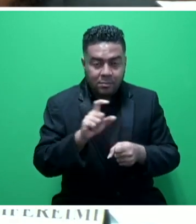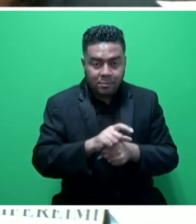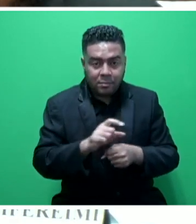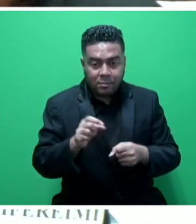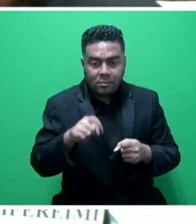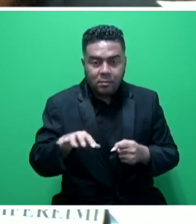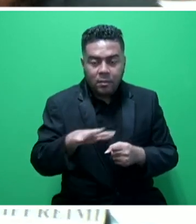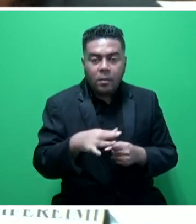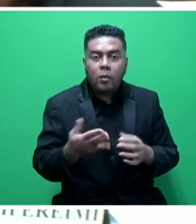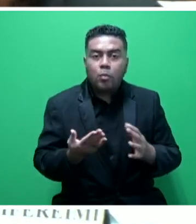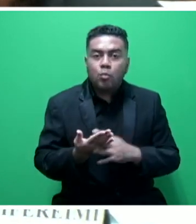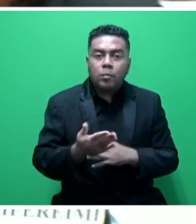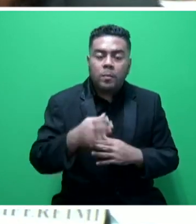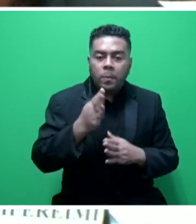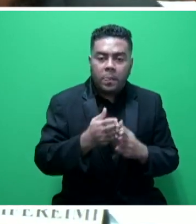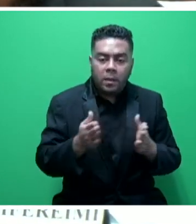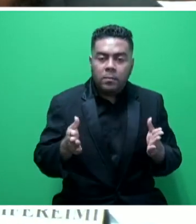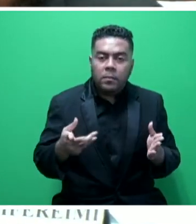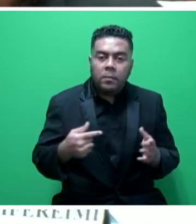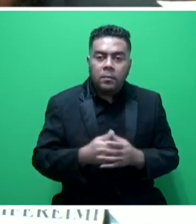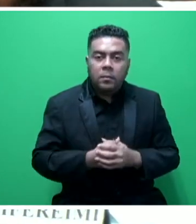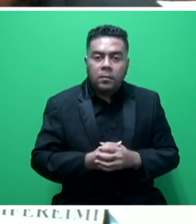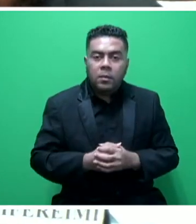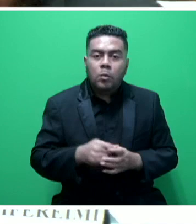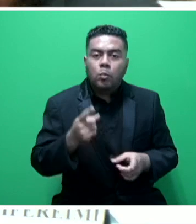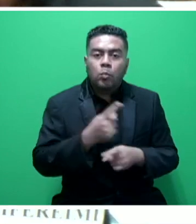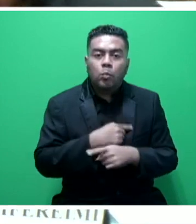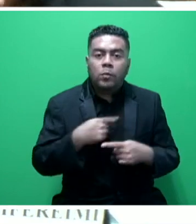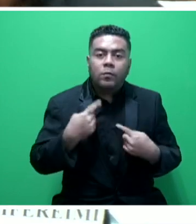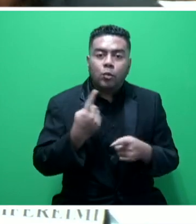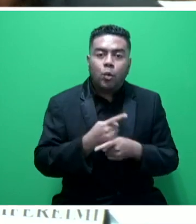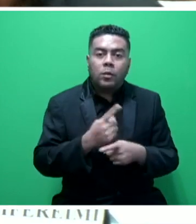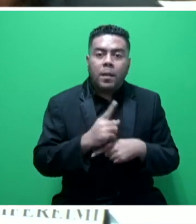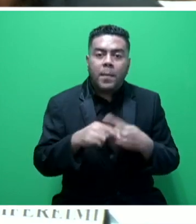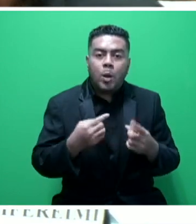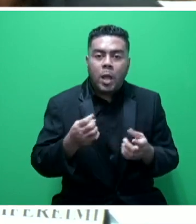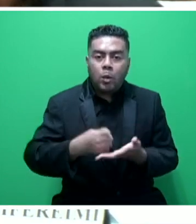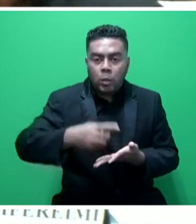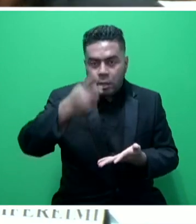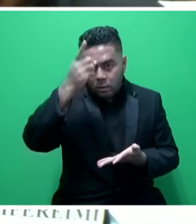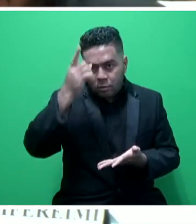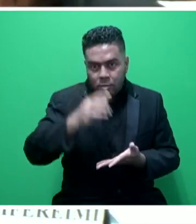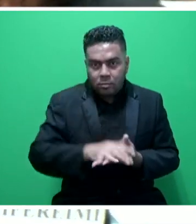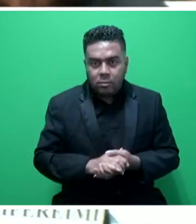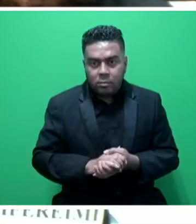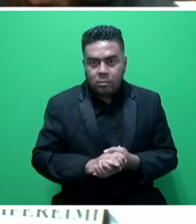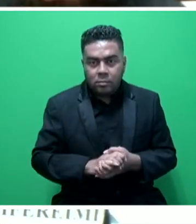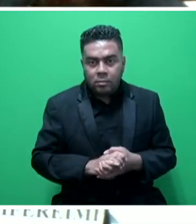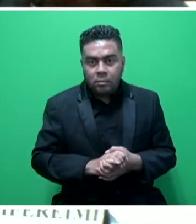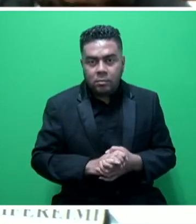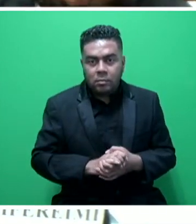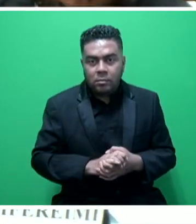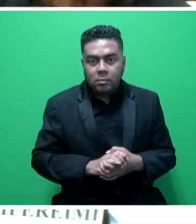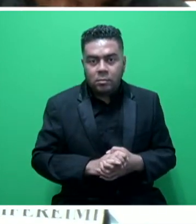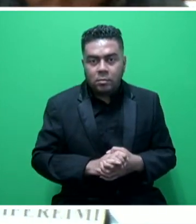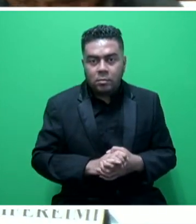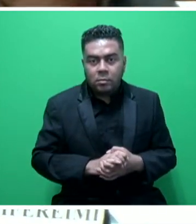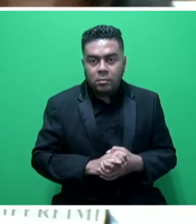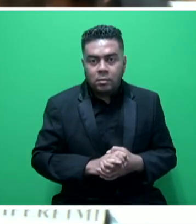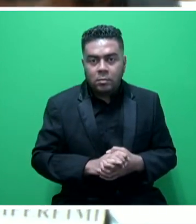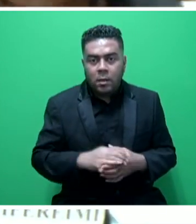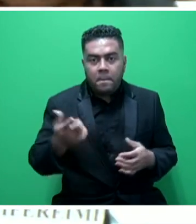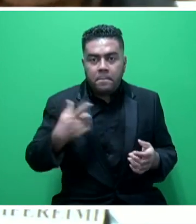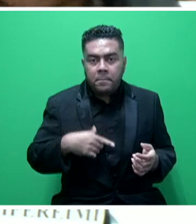the infrastructure. And of course, we've talked about education. Didia is one of the best performing secondary schools now,